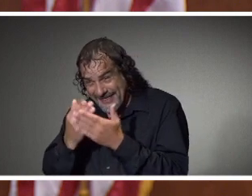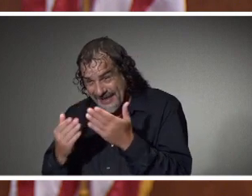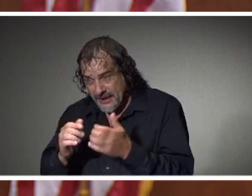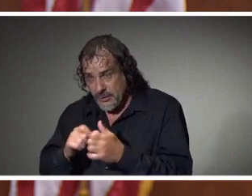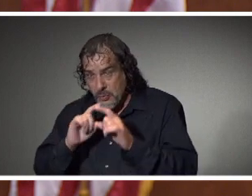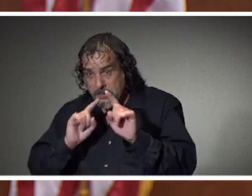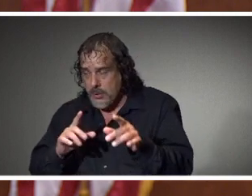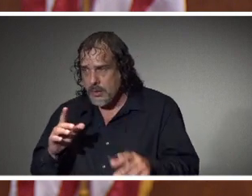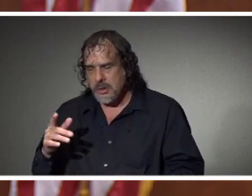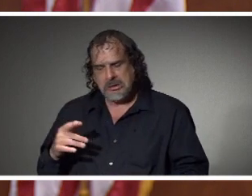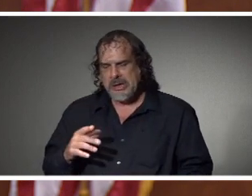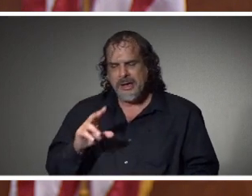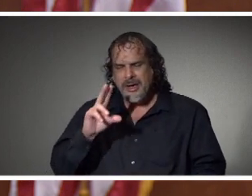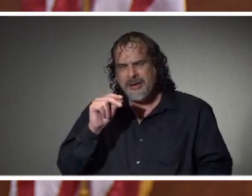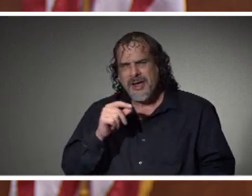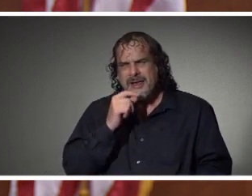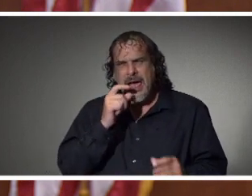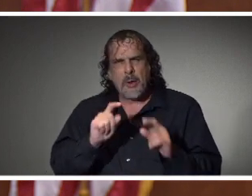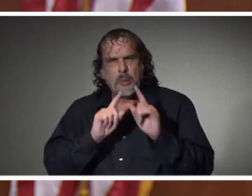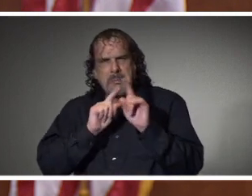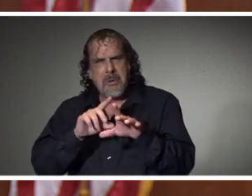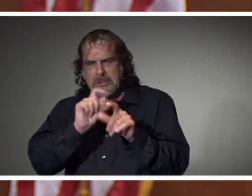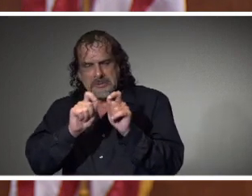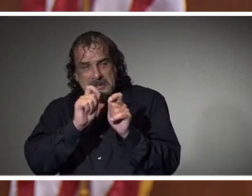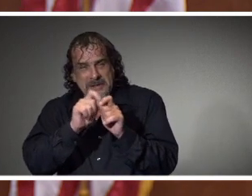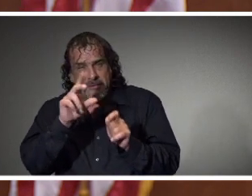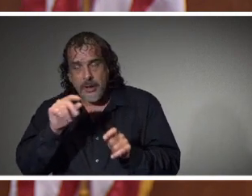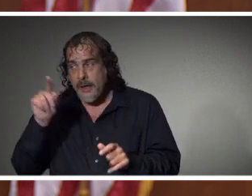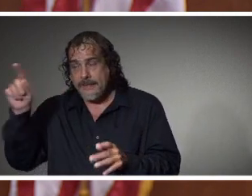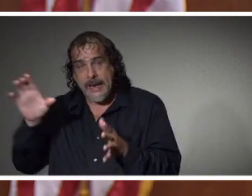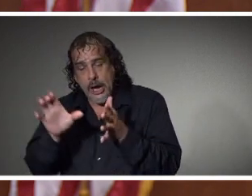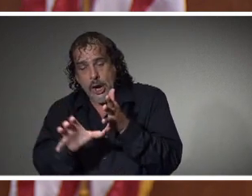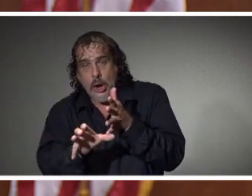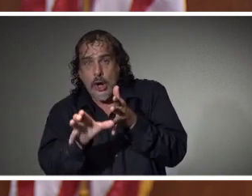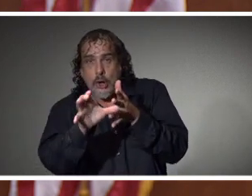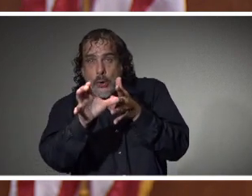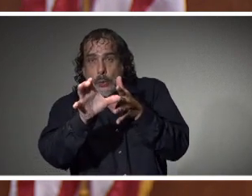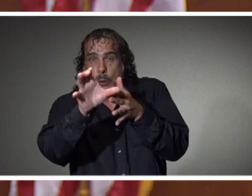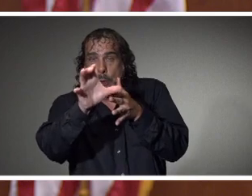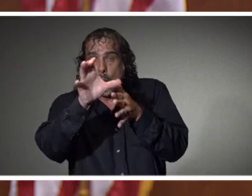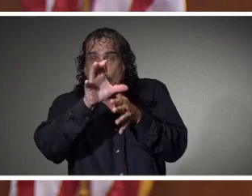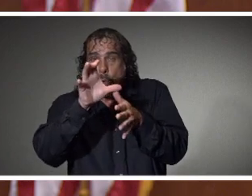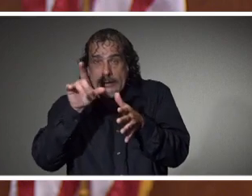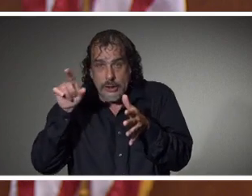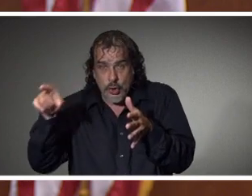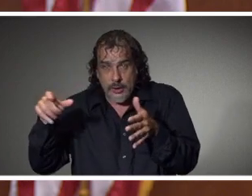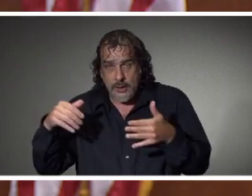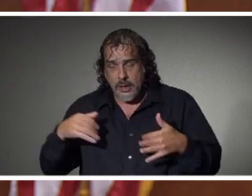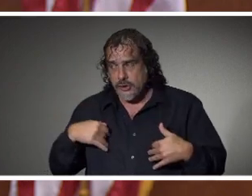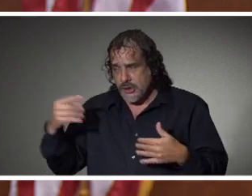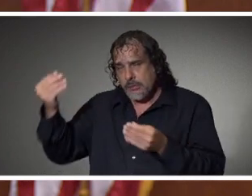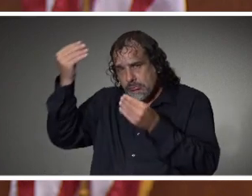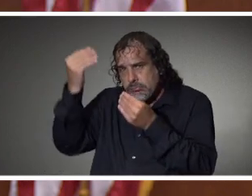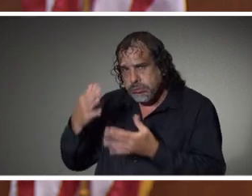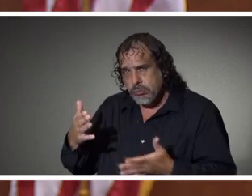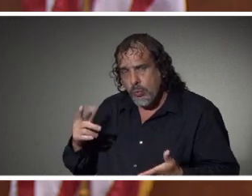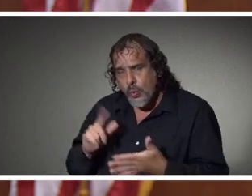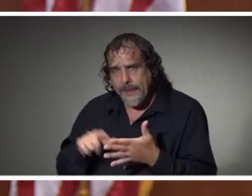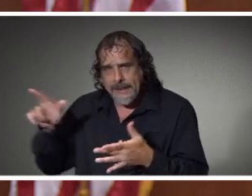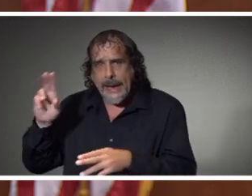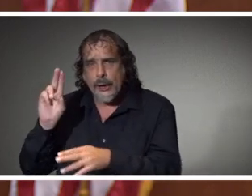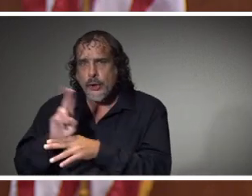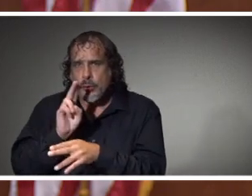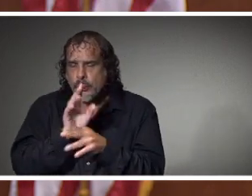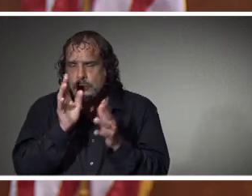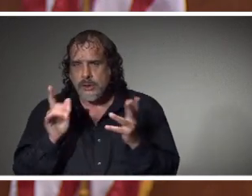specifically. The criteria that they use, she did talk with us a good bit about that. Particularly, as you know,